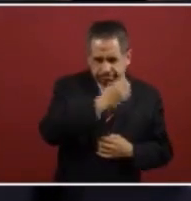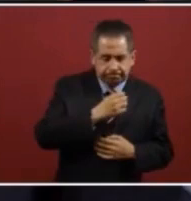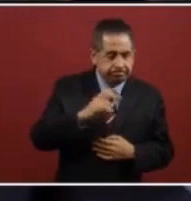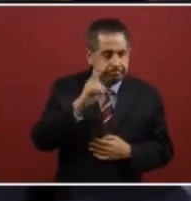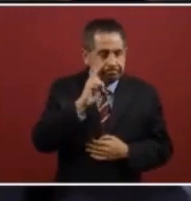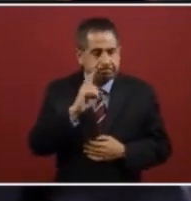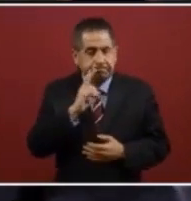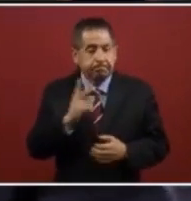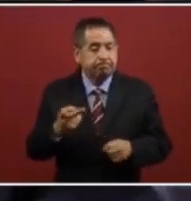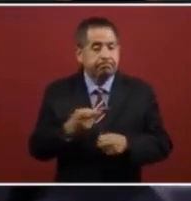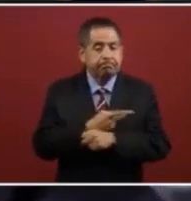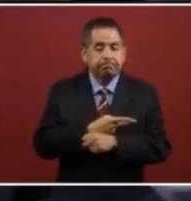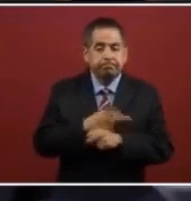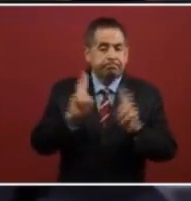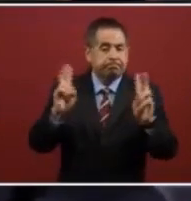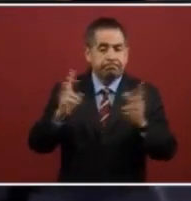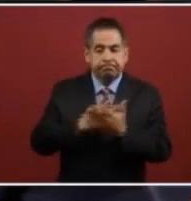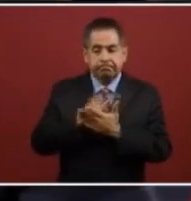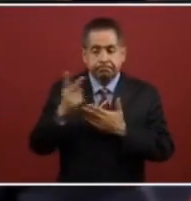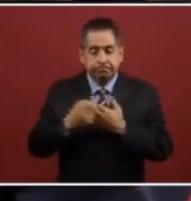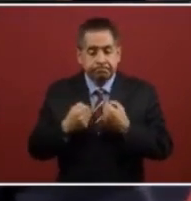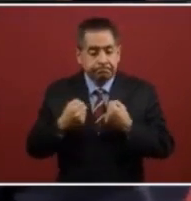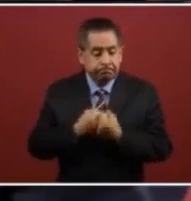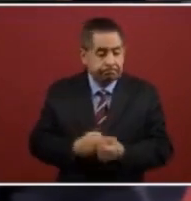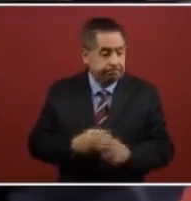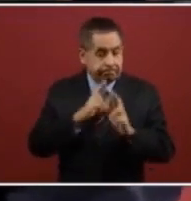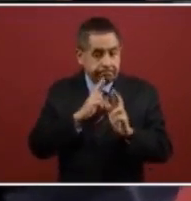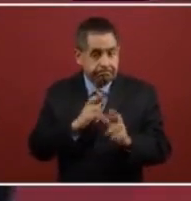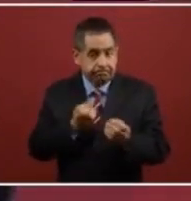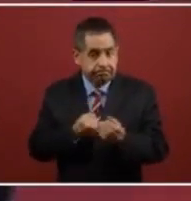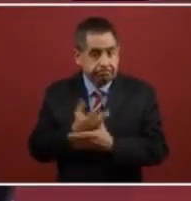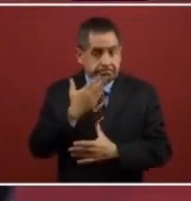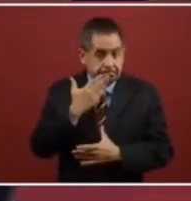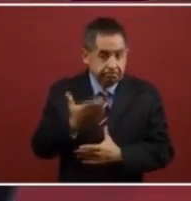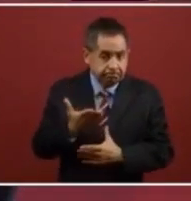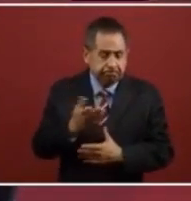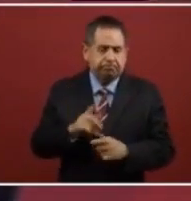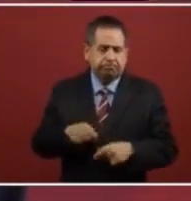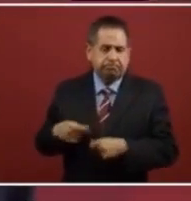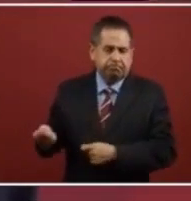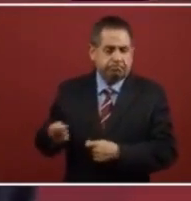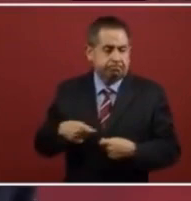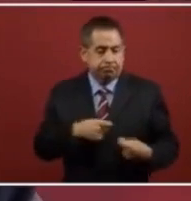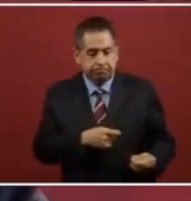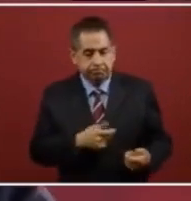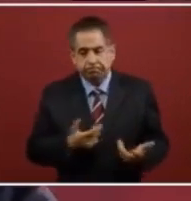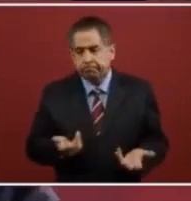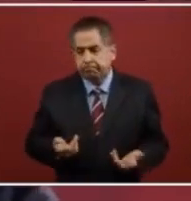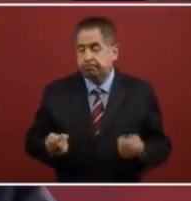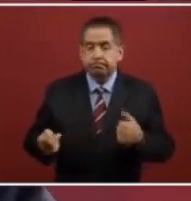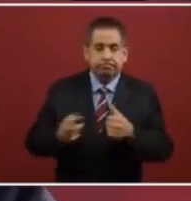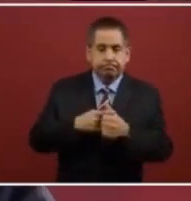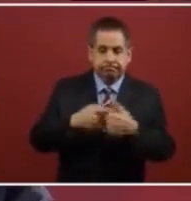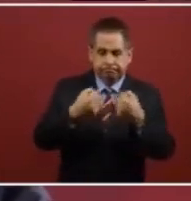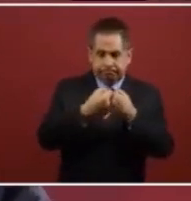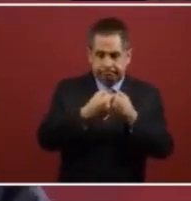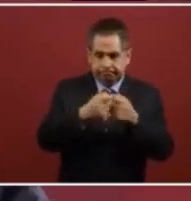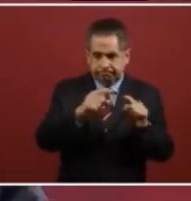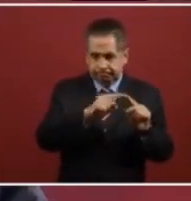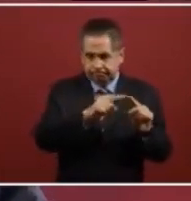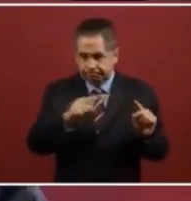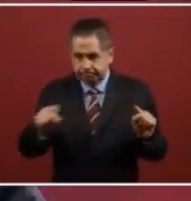resultado the results de el of, programa of the program en la franja in que the ya se frank